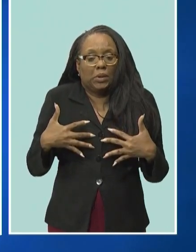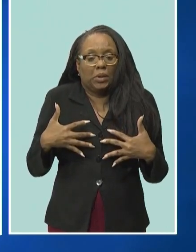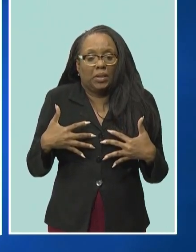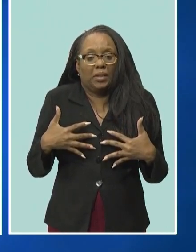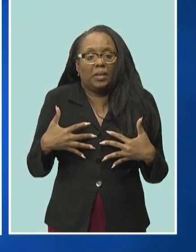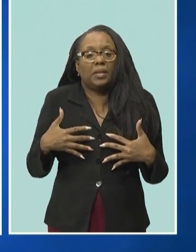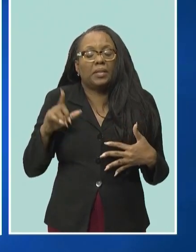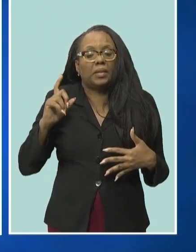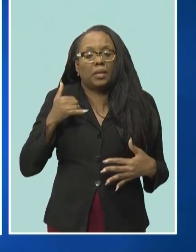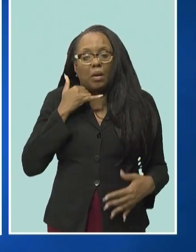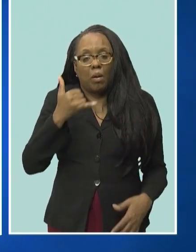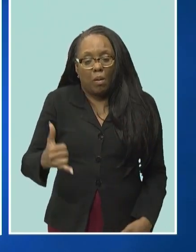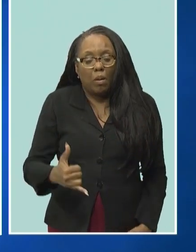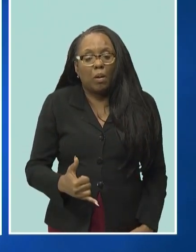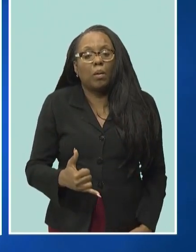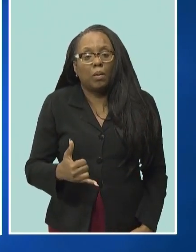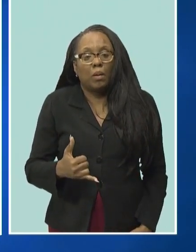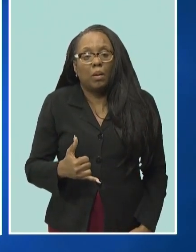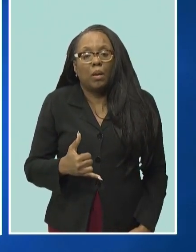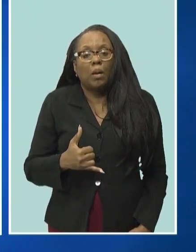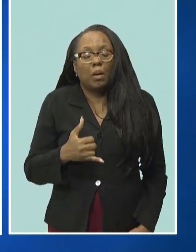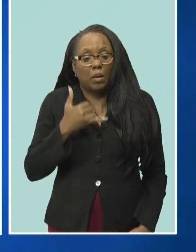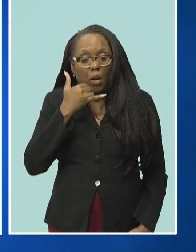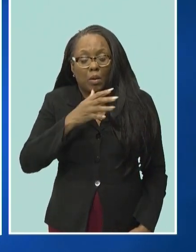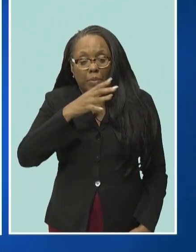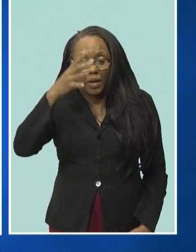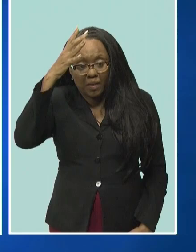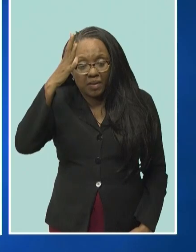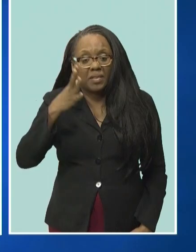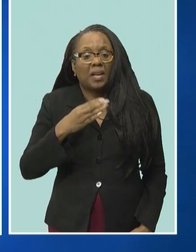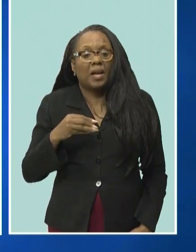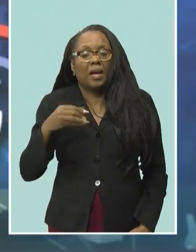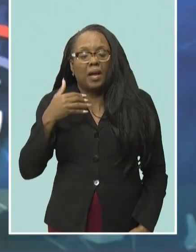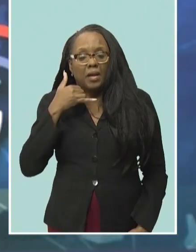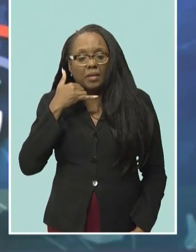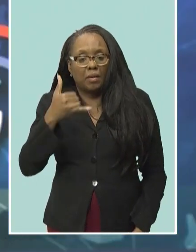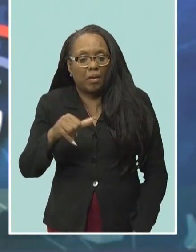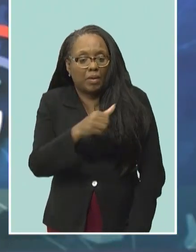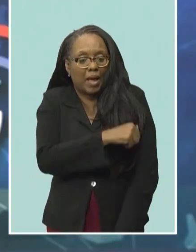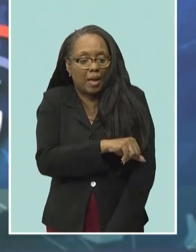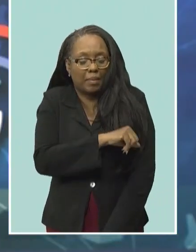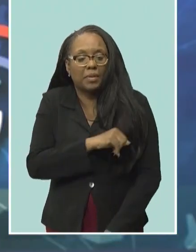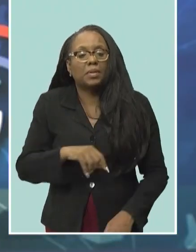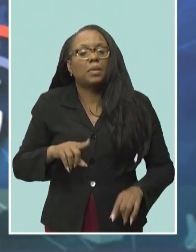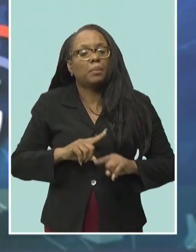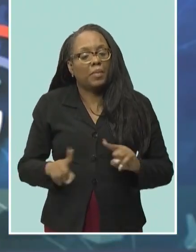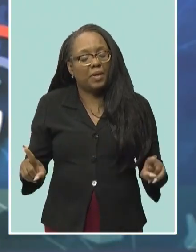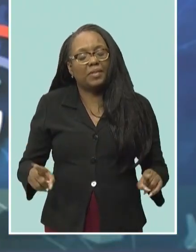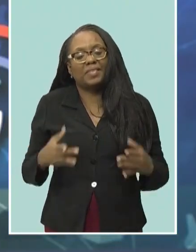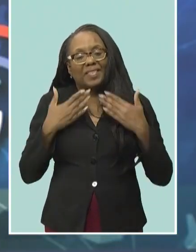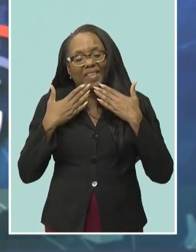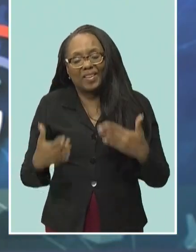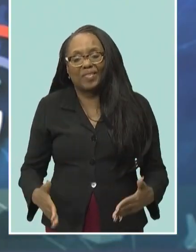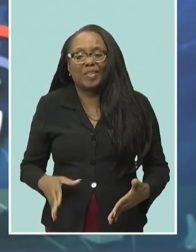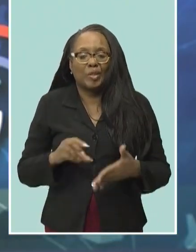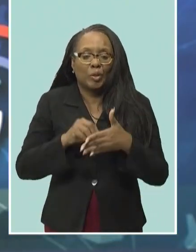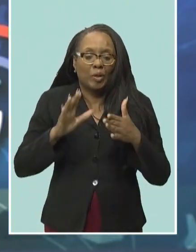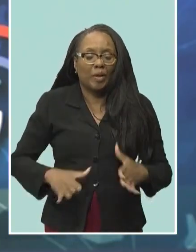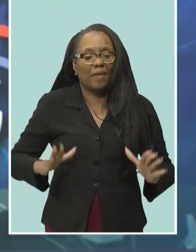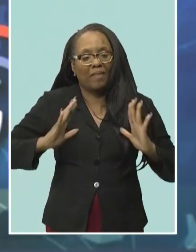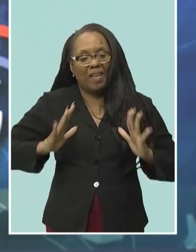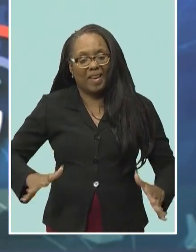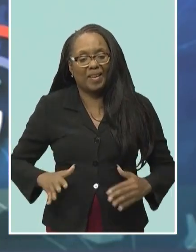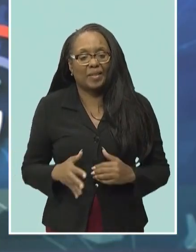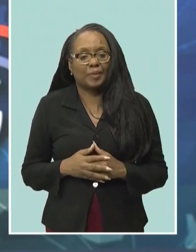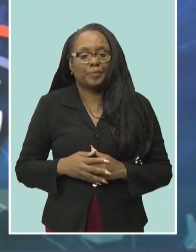called. We are happy to report that this student is now at home and resting. The Barbados Police Service is asking the public to help